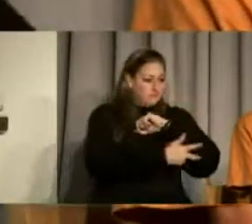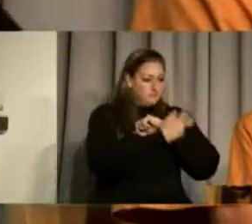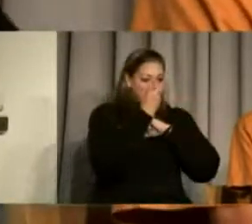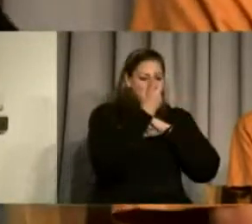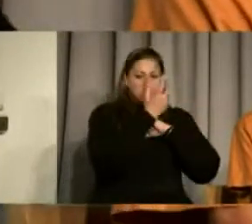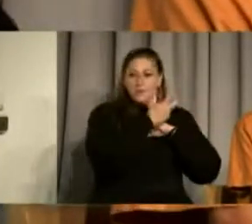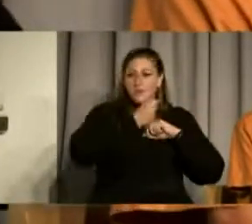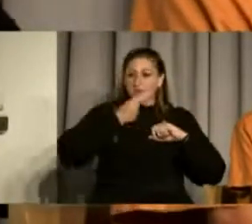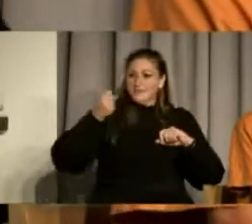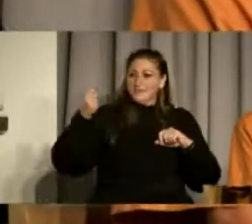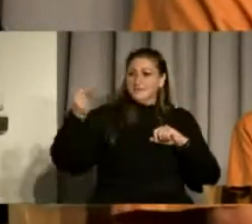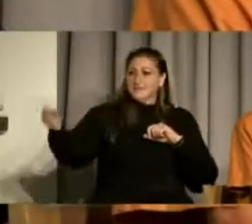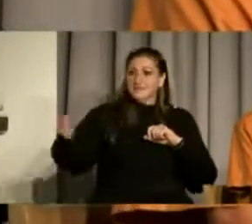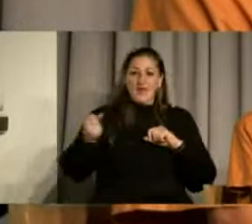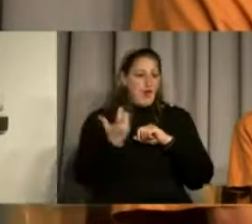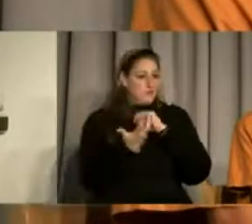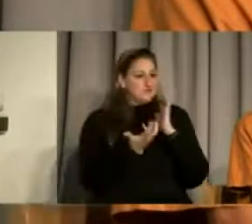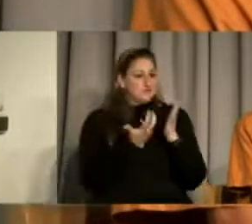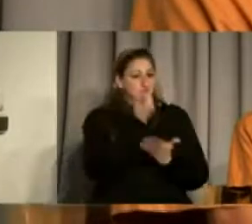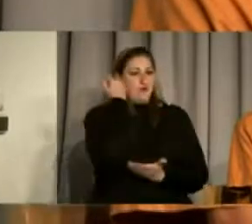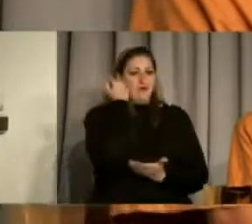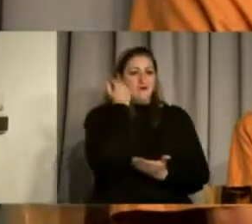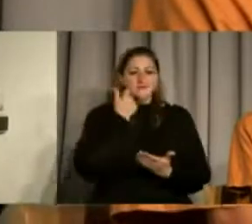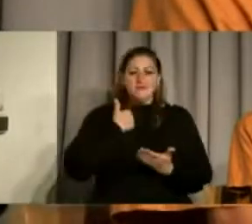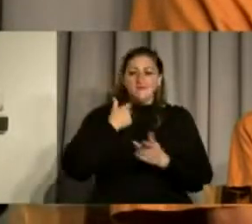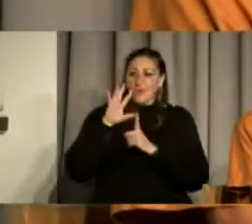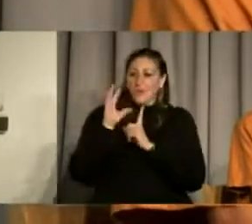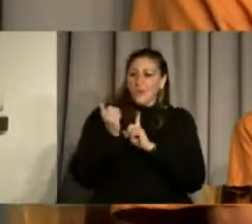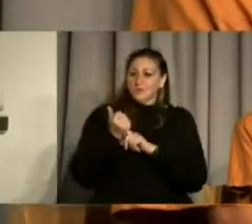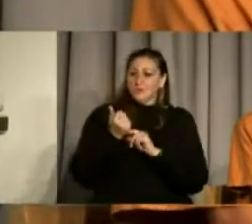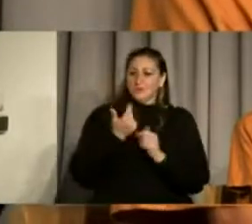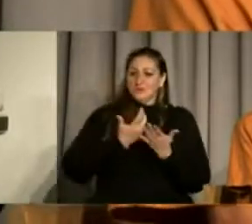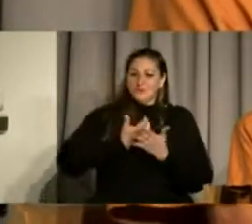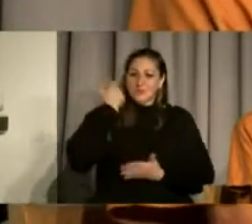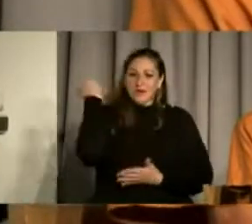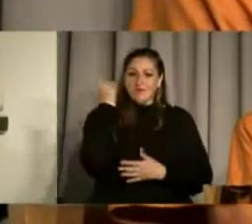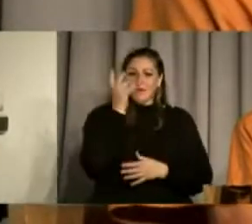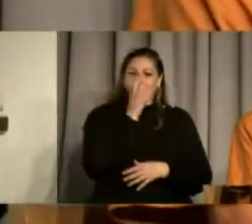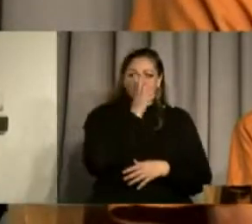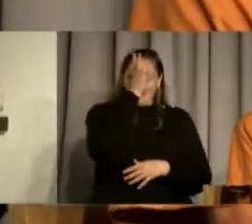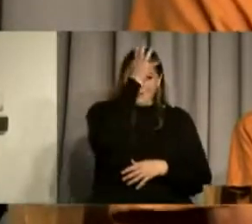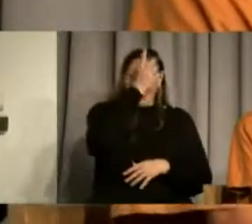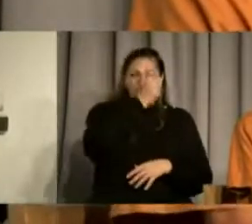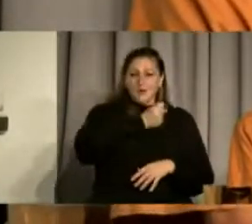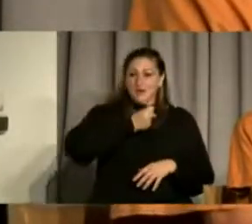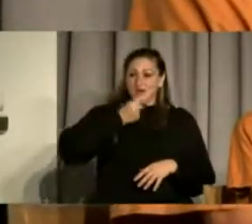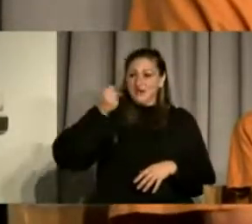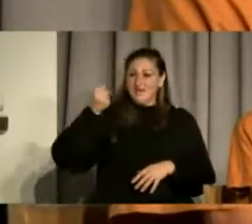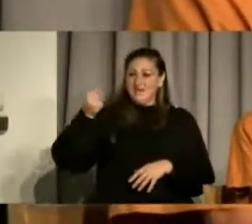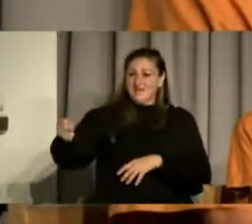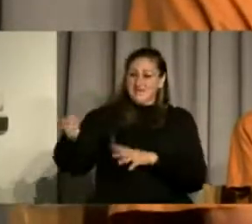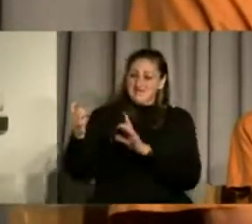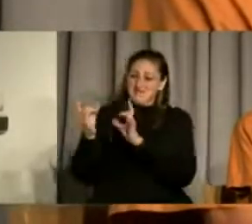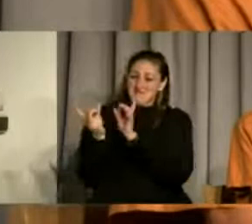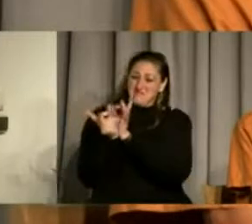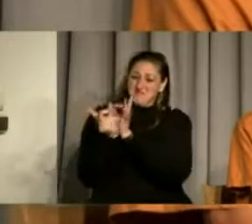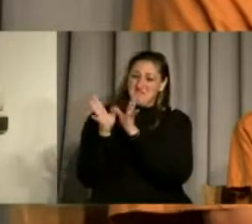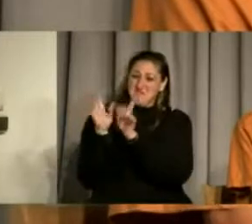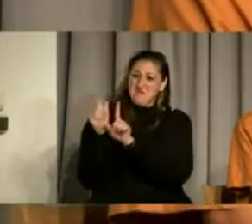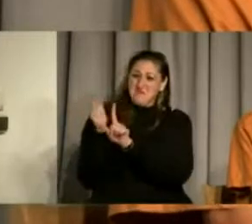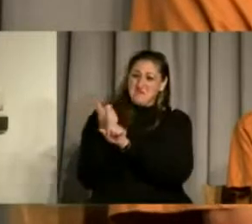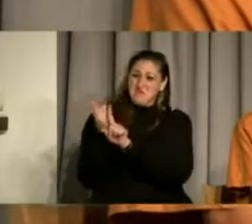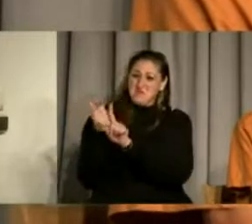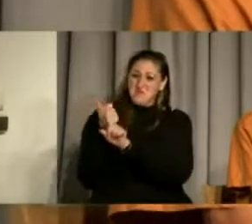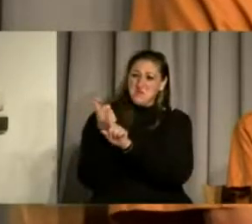my language, my culture, and the love of my mom and my dad. I was placed in an abusive foster